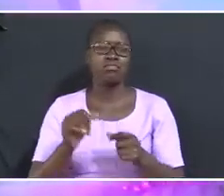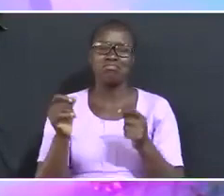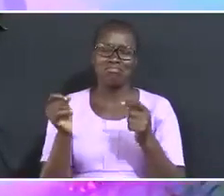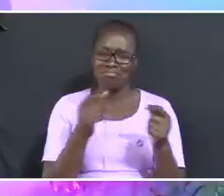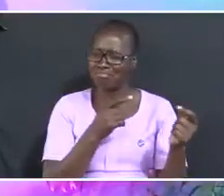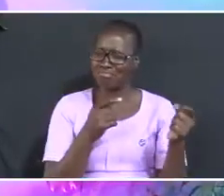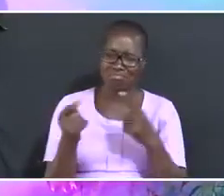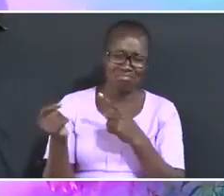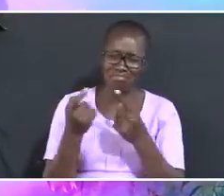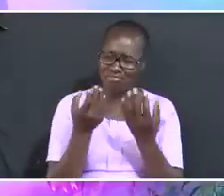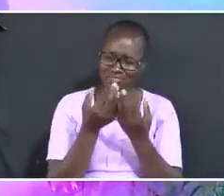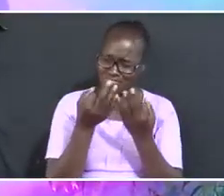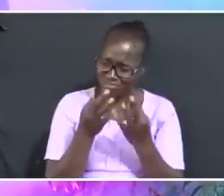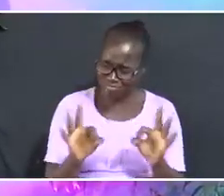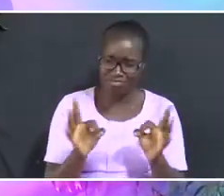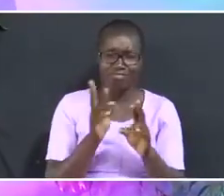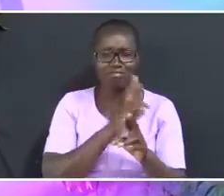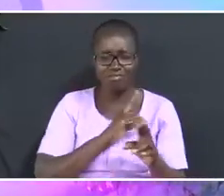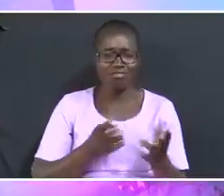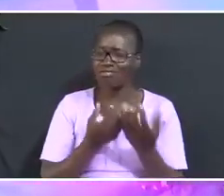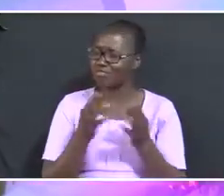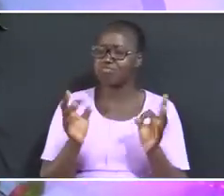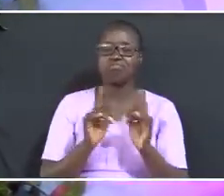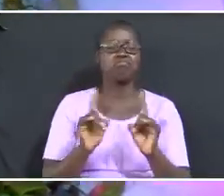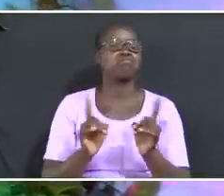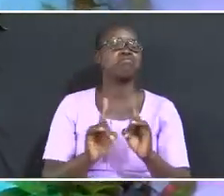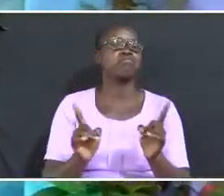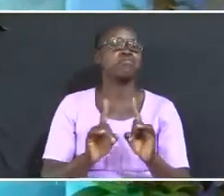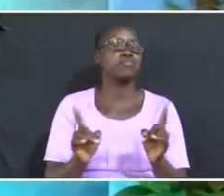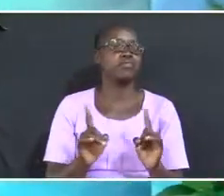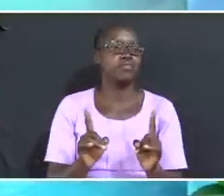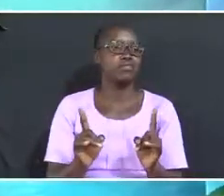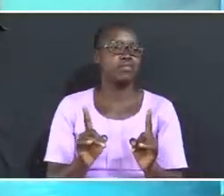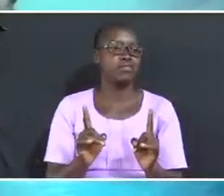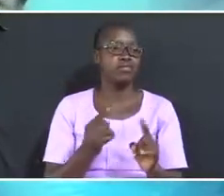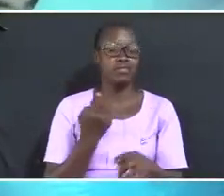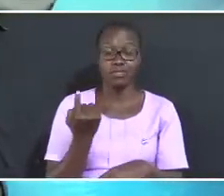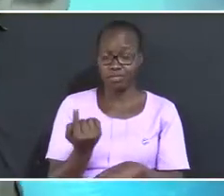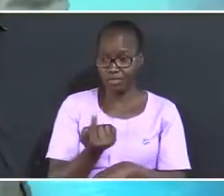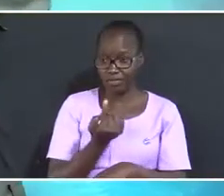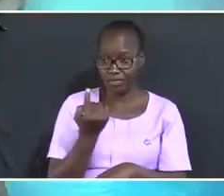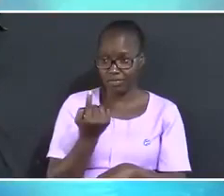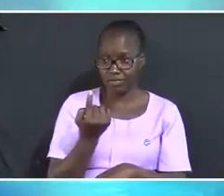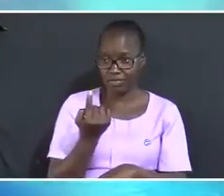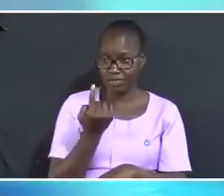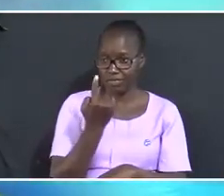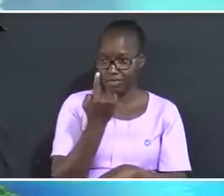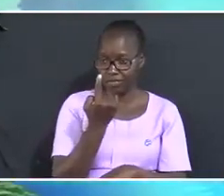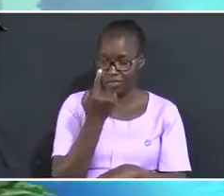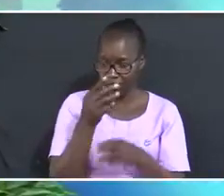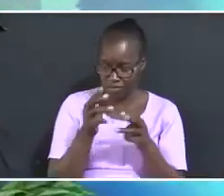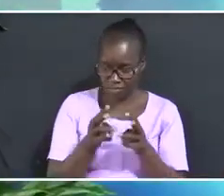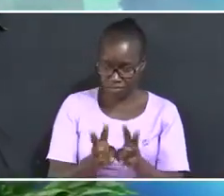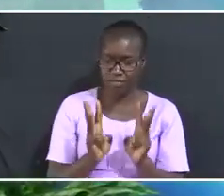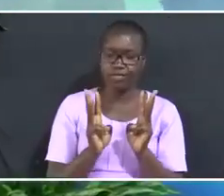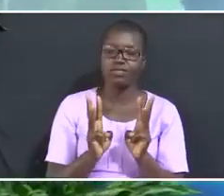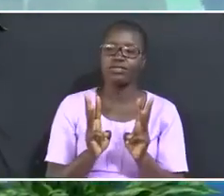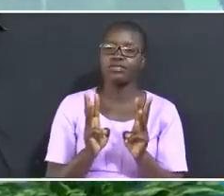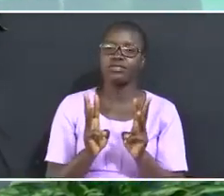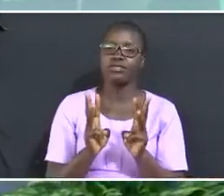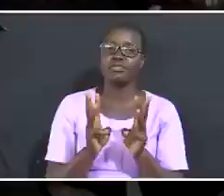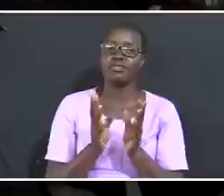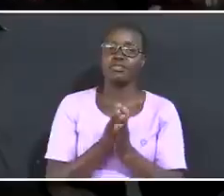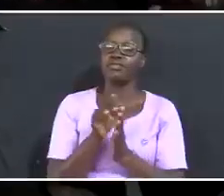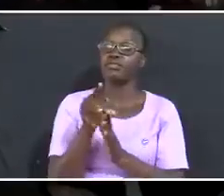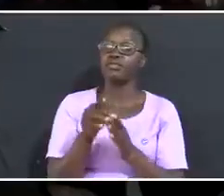It's not going to give you religious freedom. No. It is only one way. And